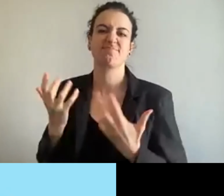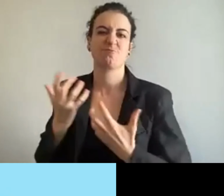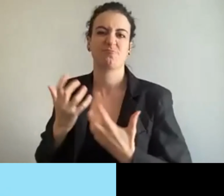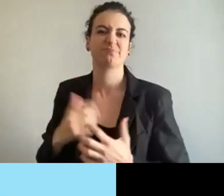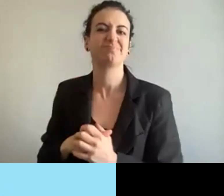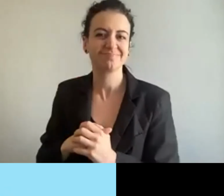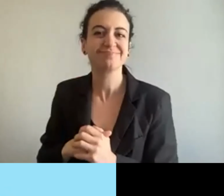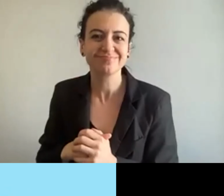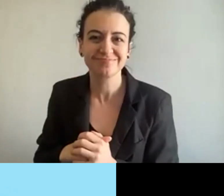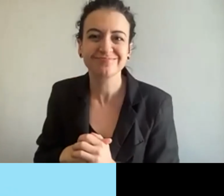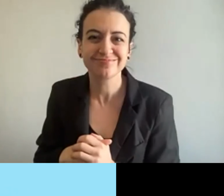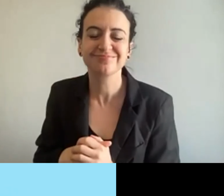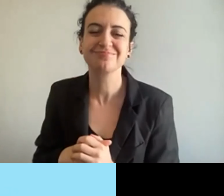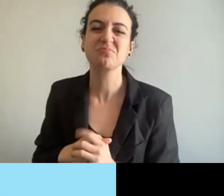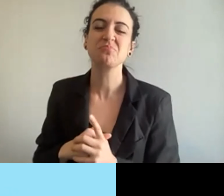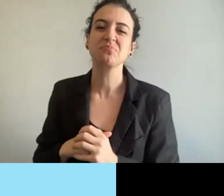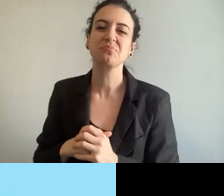I